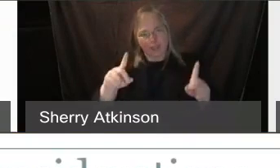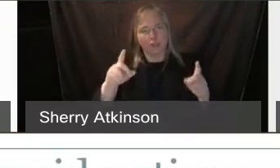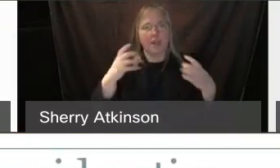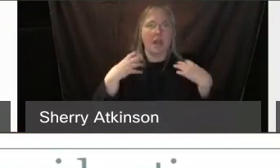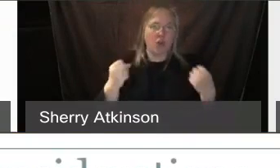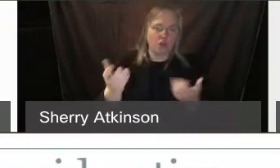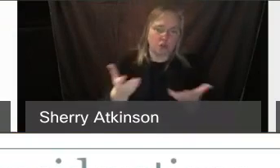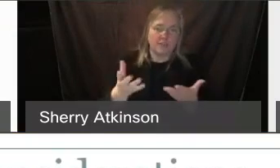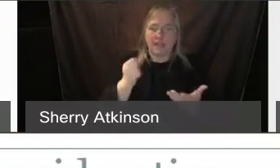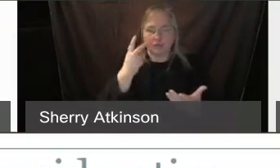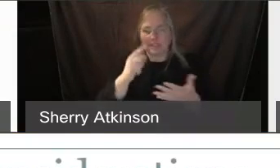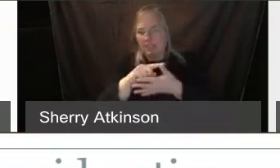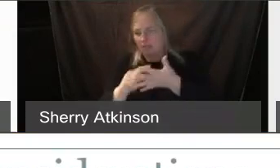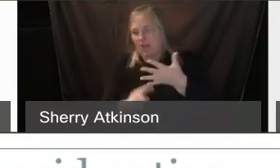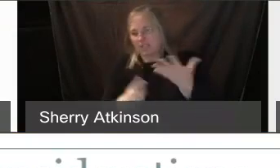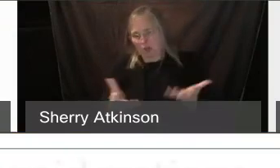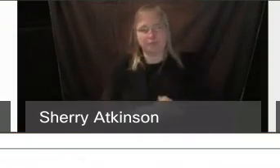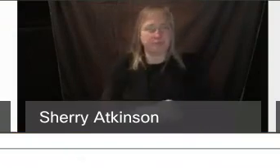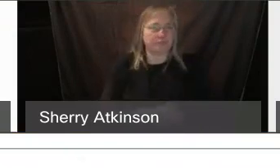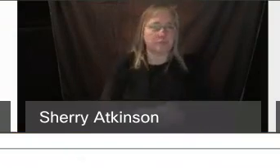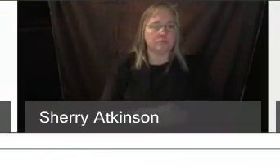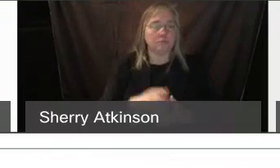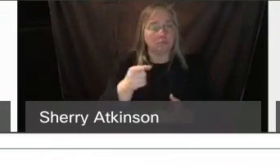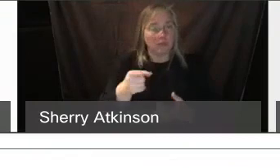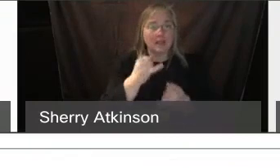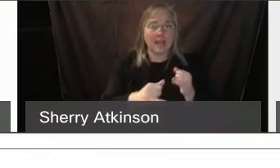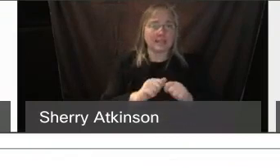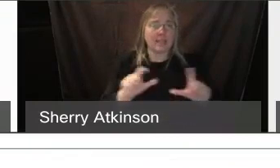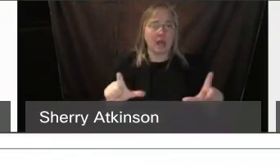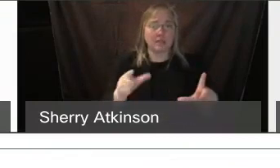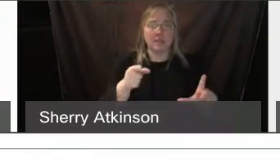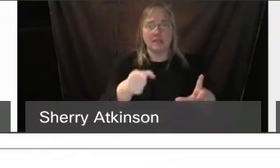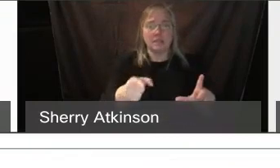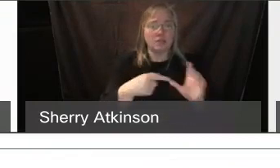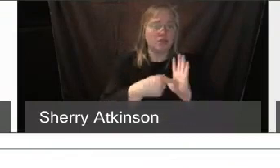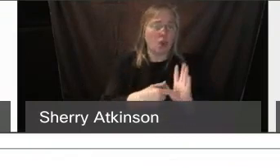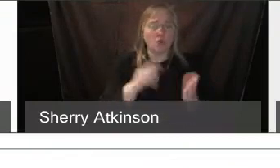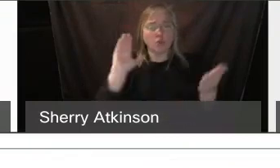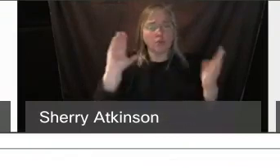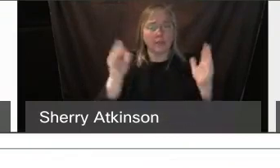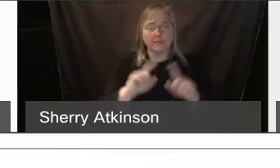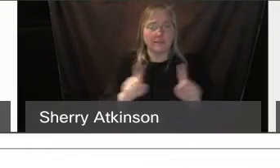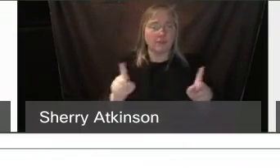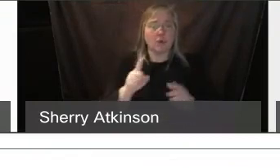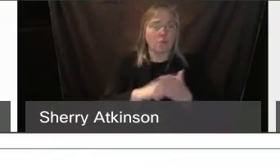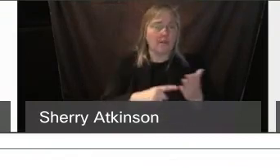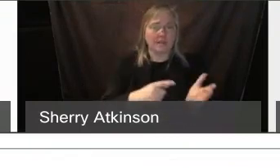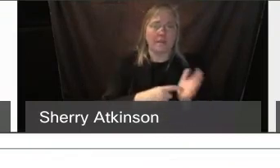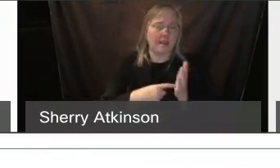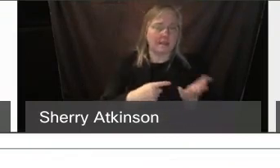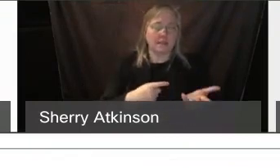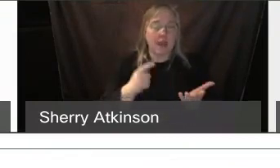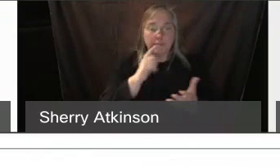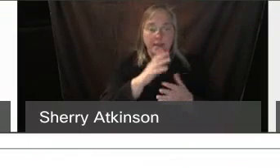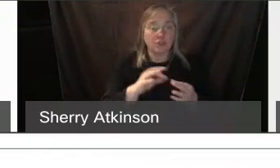the rest there. And then this is the last slide. This shows the relative difference of what the demand is. I mentioned this. This is the